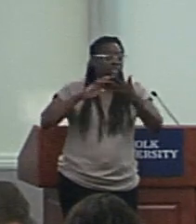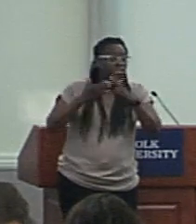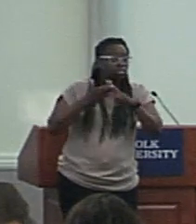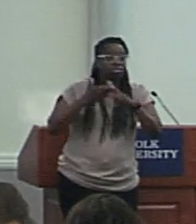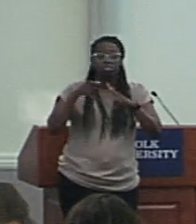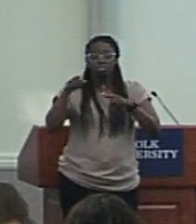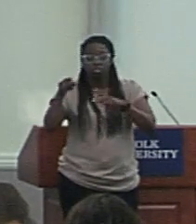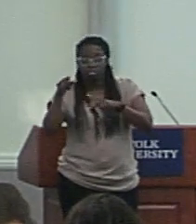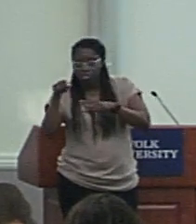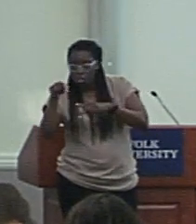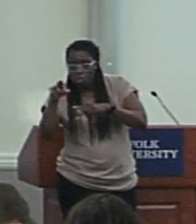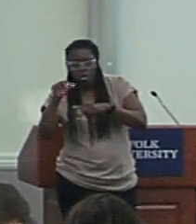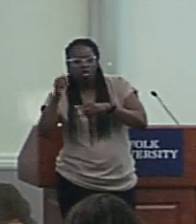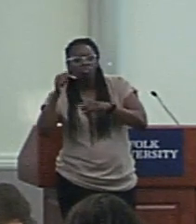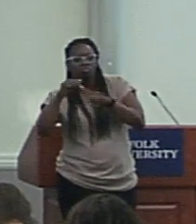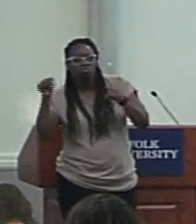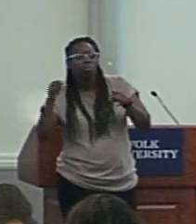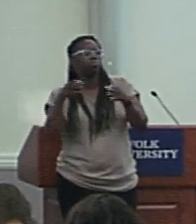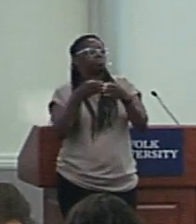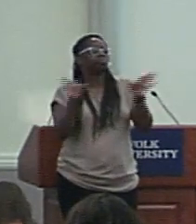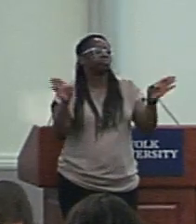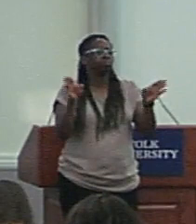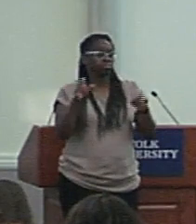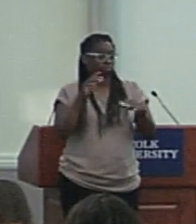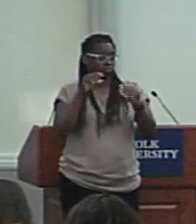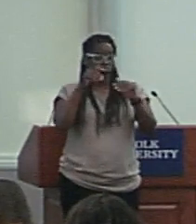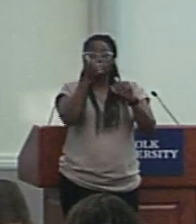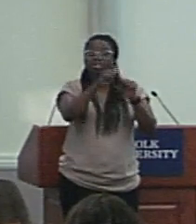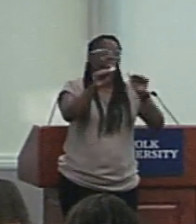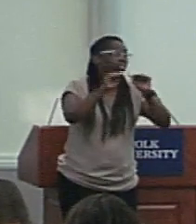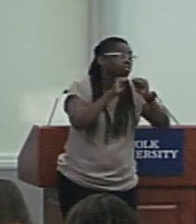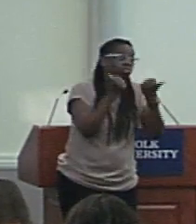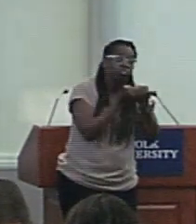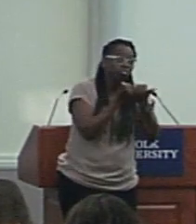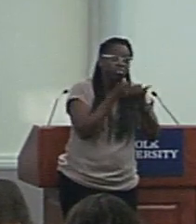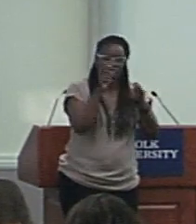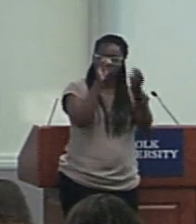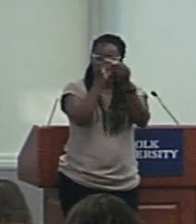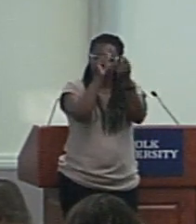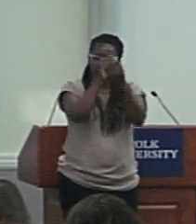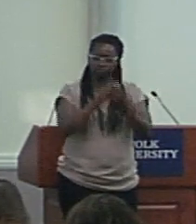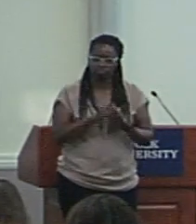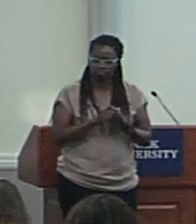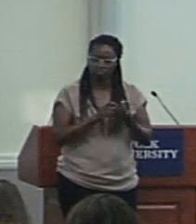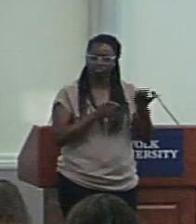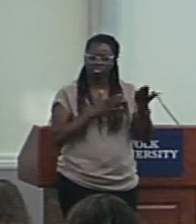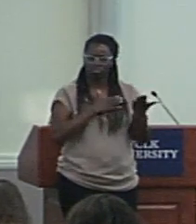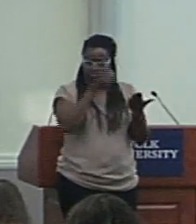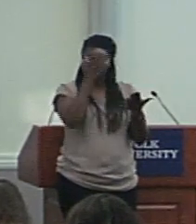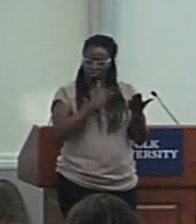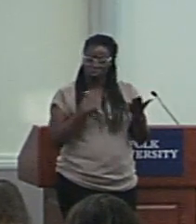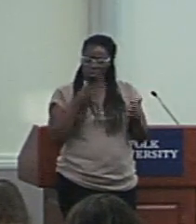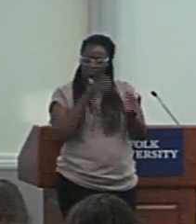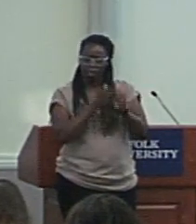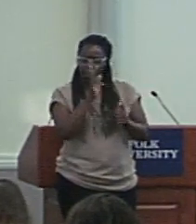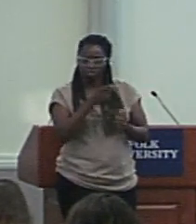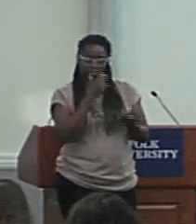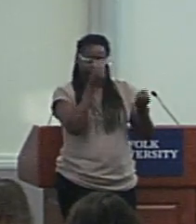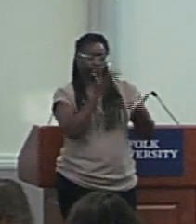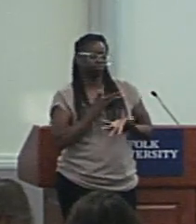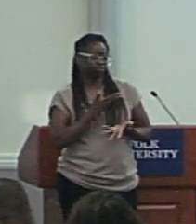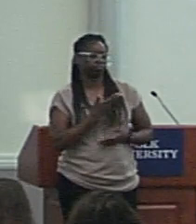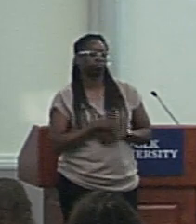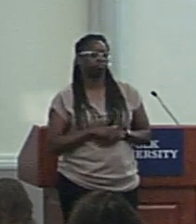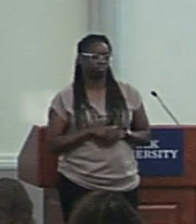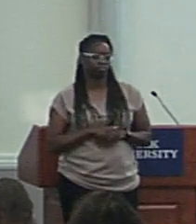a collective that the association agreed on, so that we can get into the details of that. Thank you for raising it. Absolutely. I'll